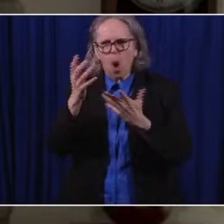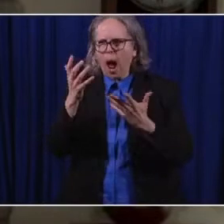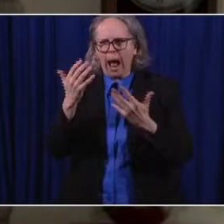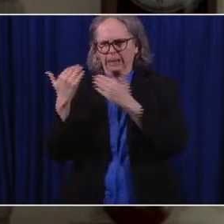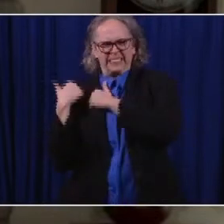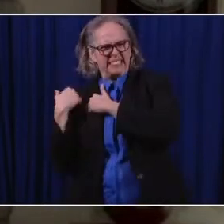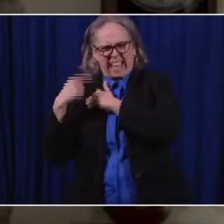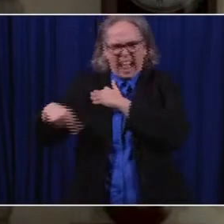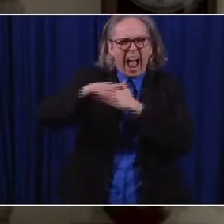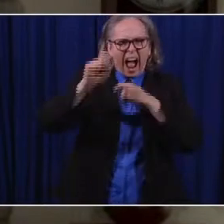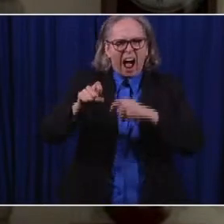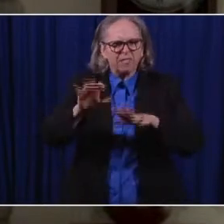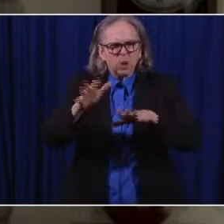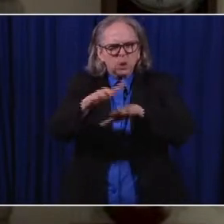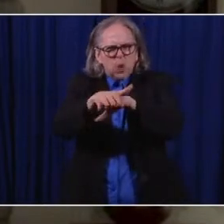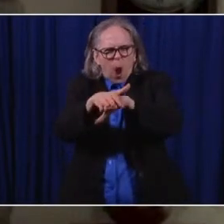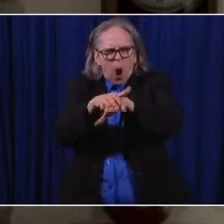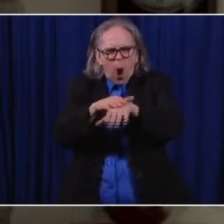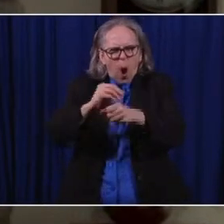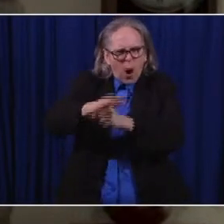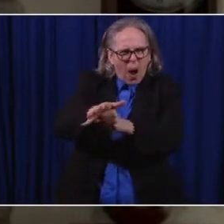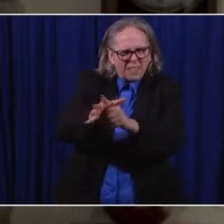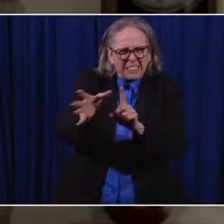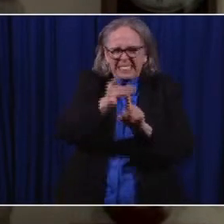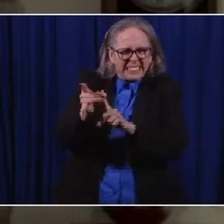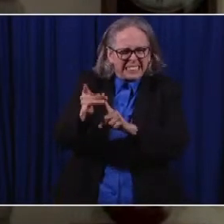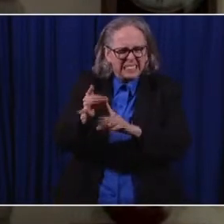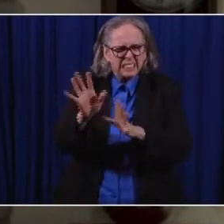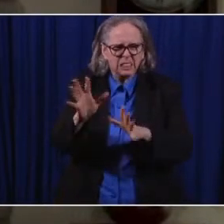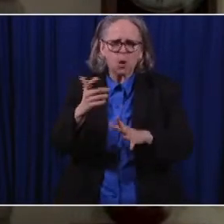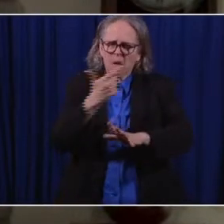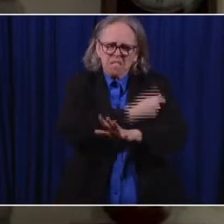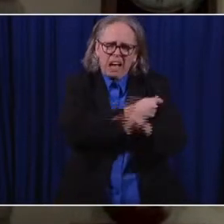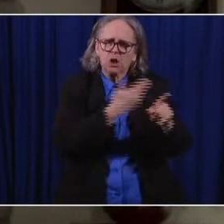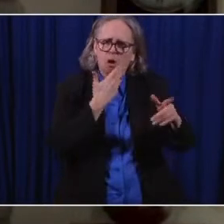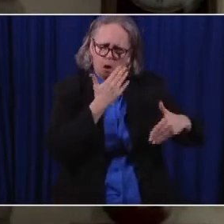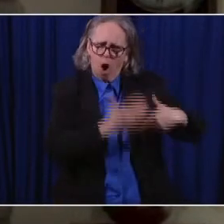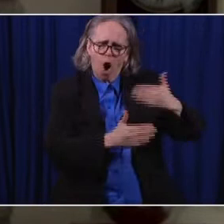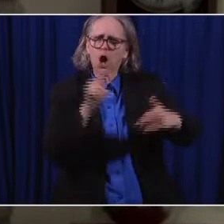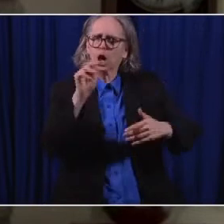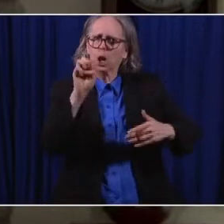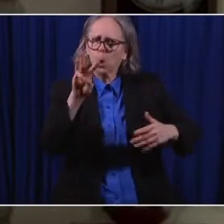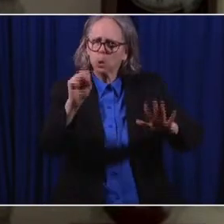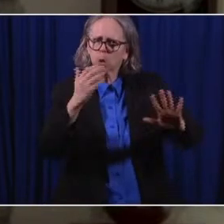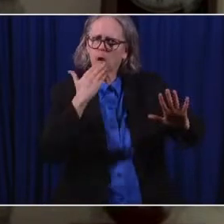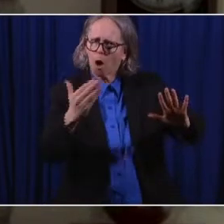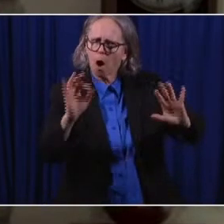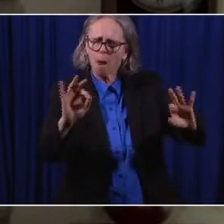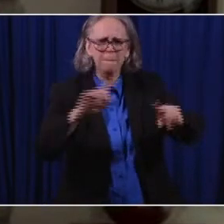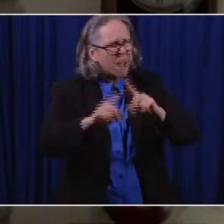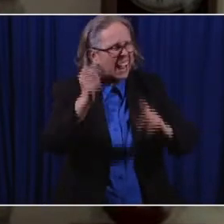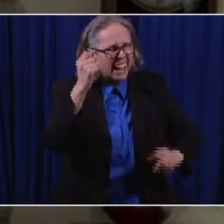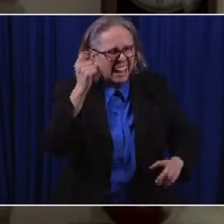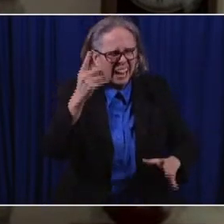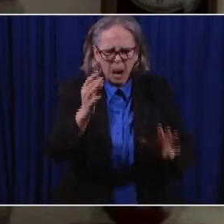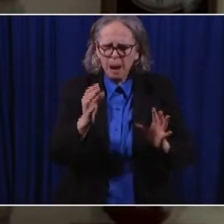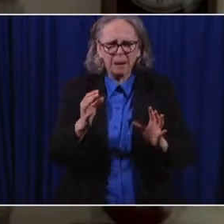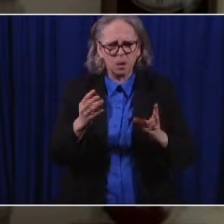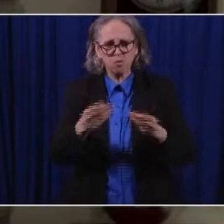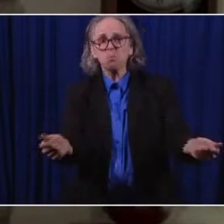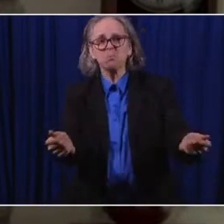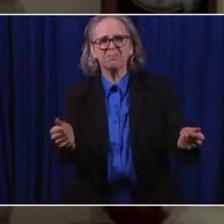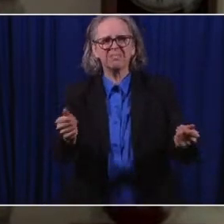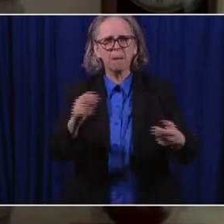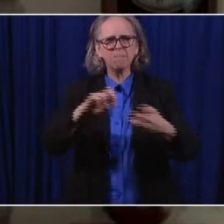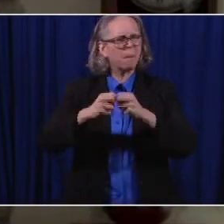good news of the vaccine as anything but what it is. And, you know, good news, but it will not get us out of this. I mean, just think